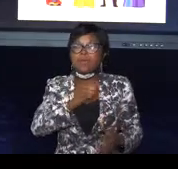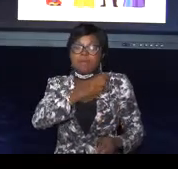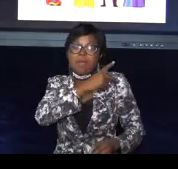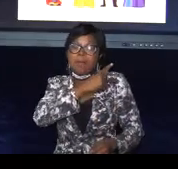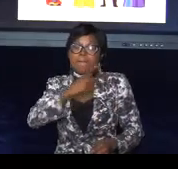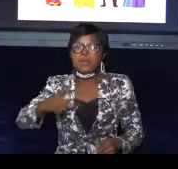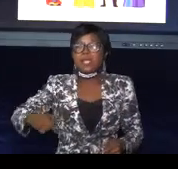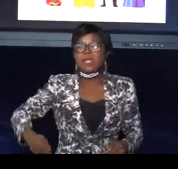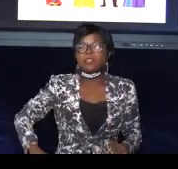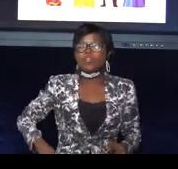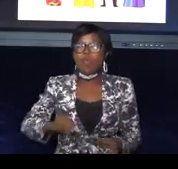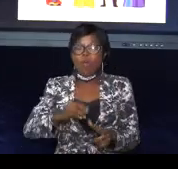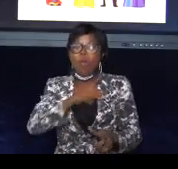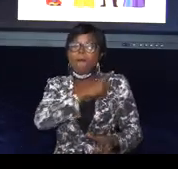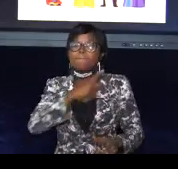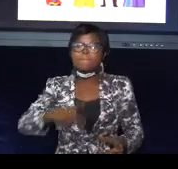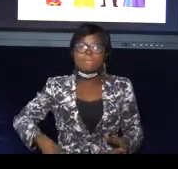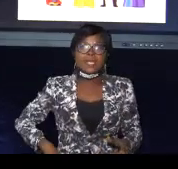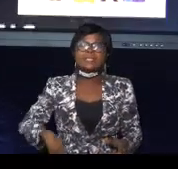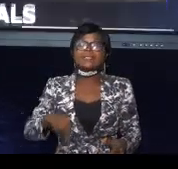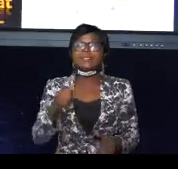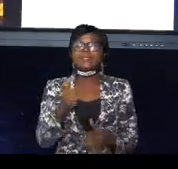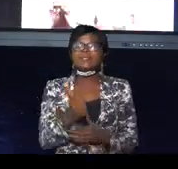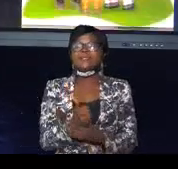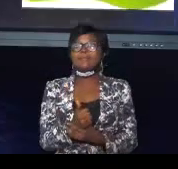or a princess.